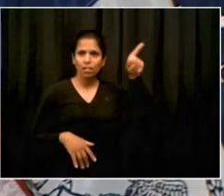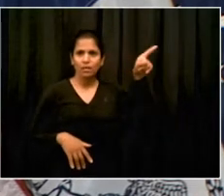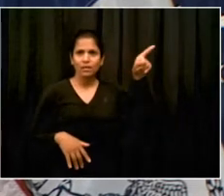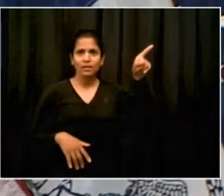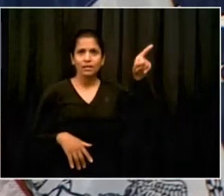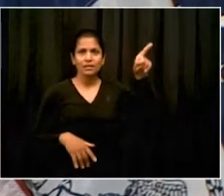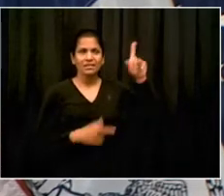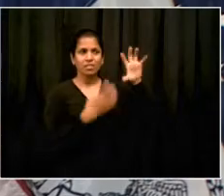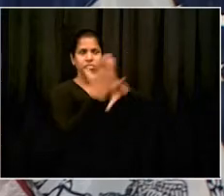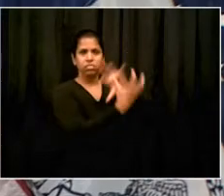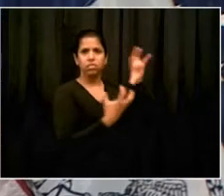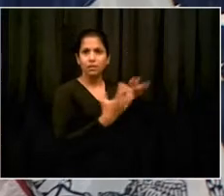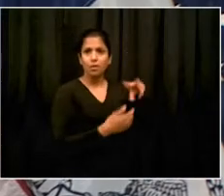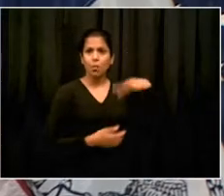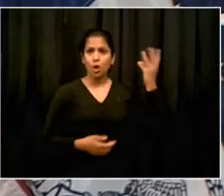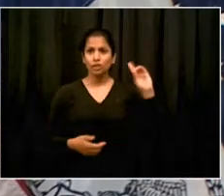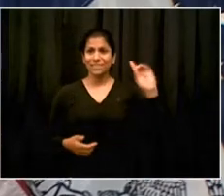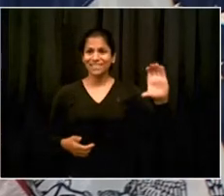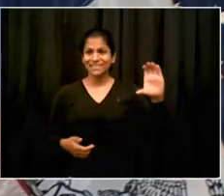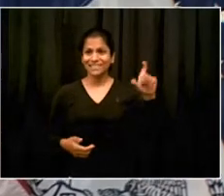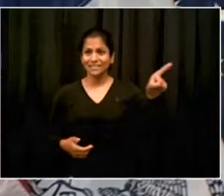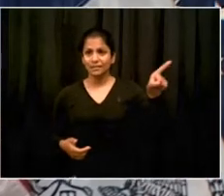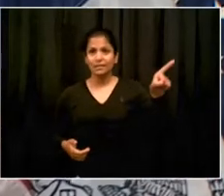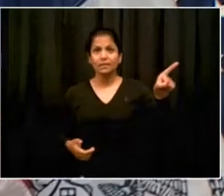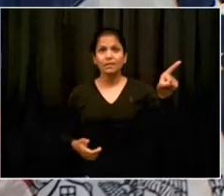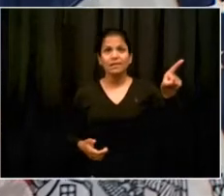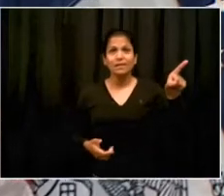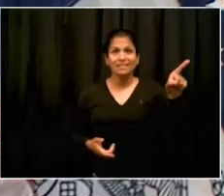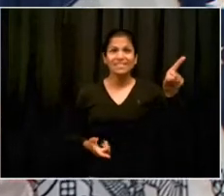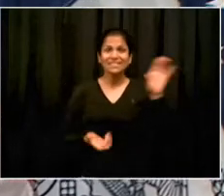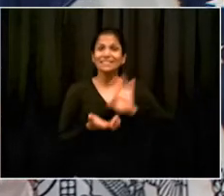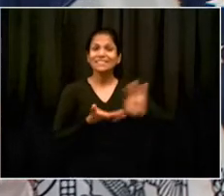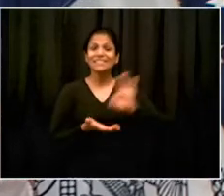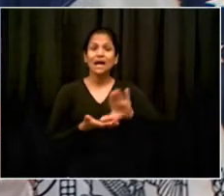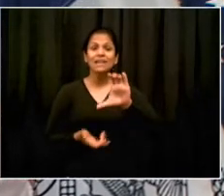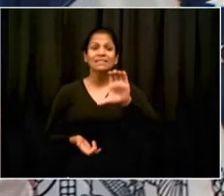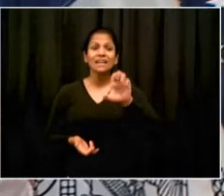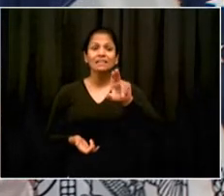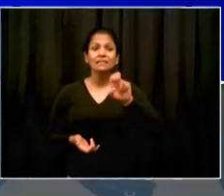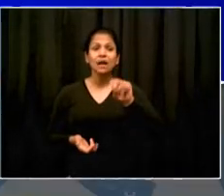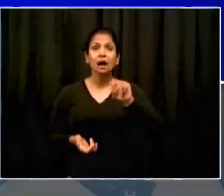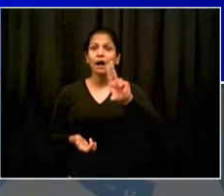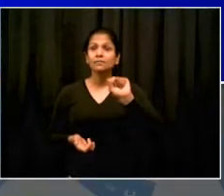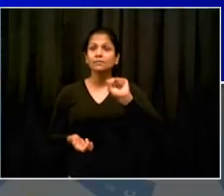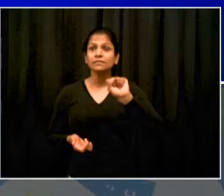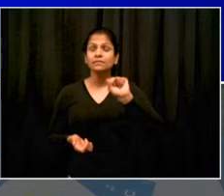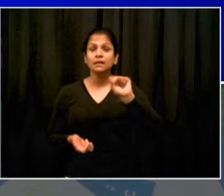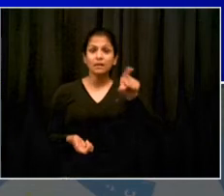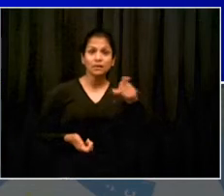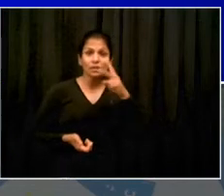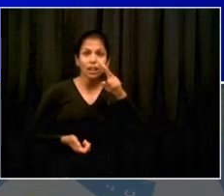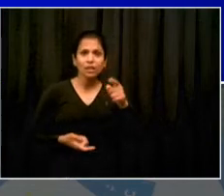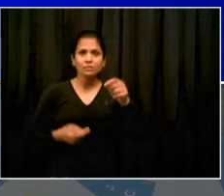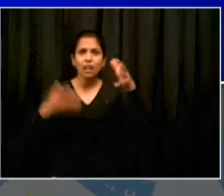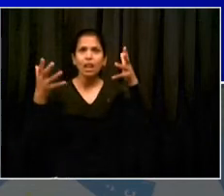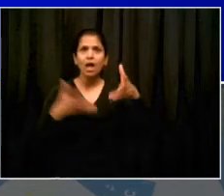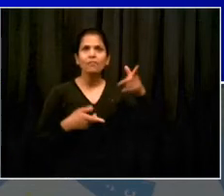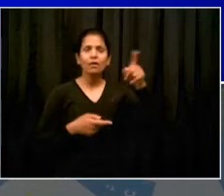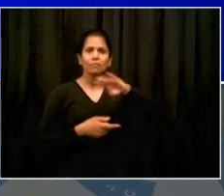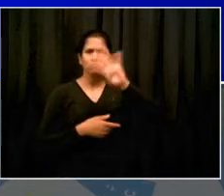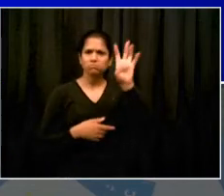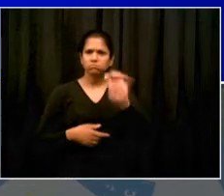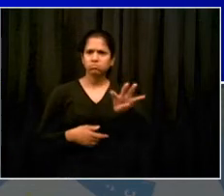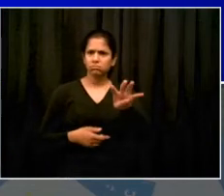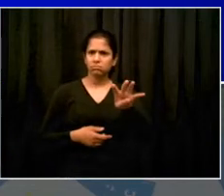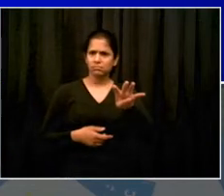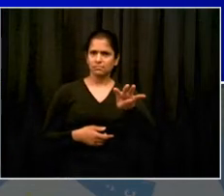our census countdown, but there's a question mark now. Was supposed to end tomorrow, and we are continuing